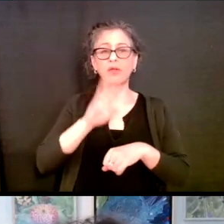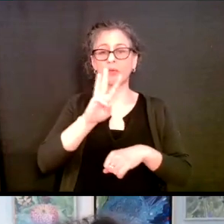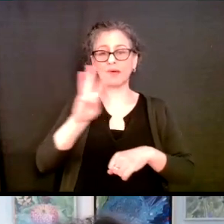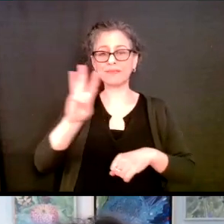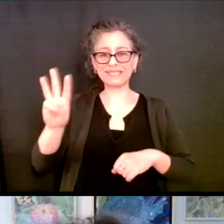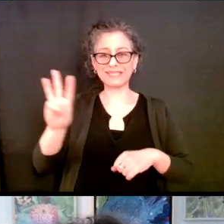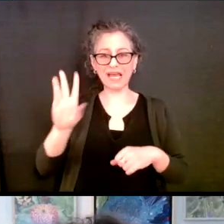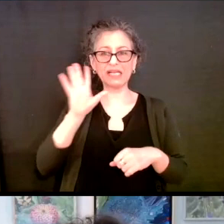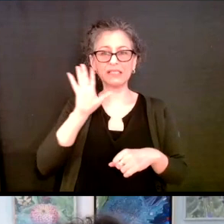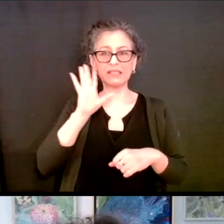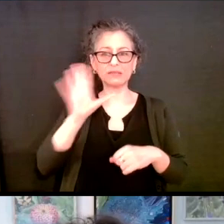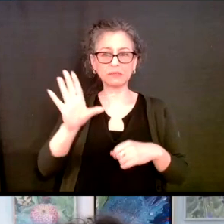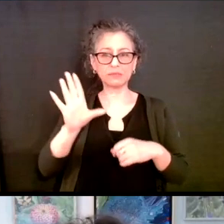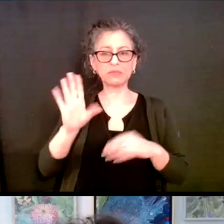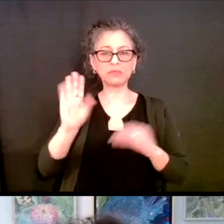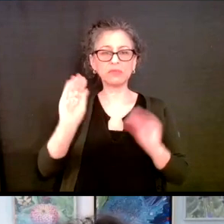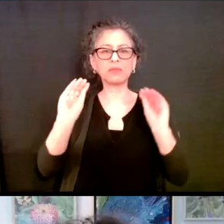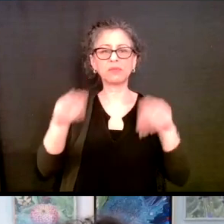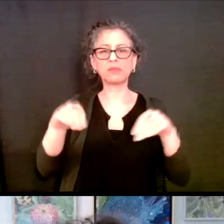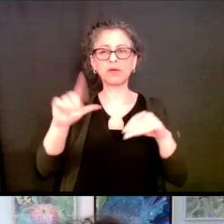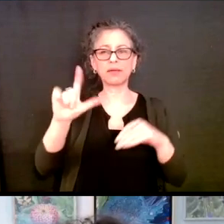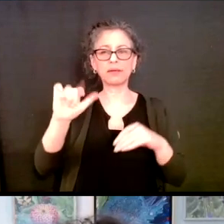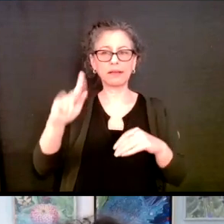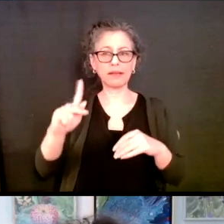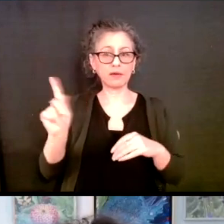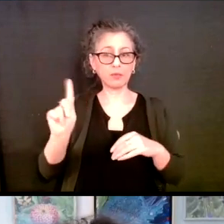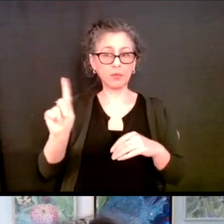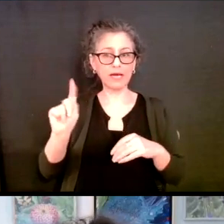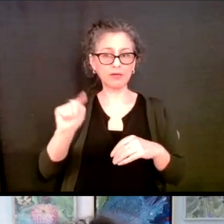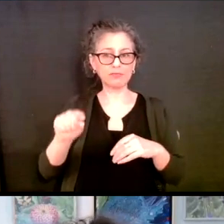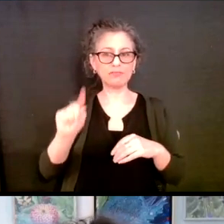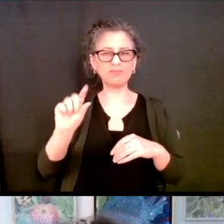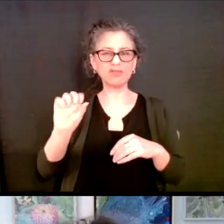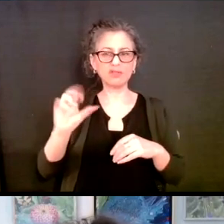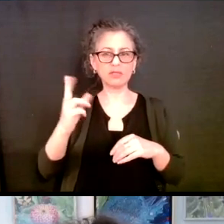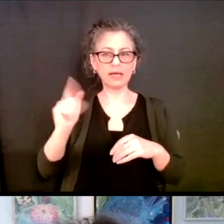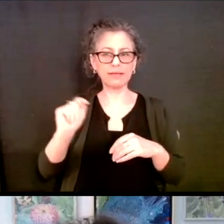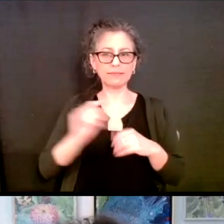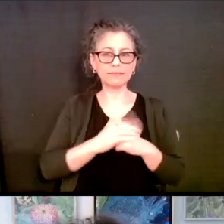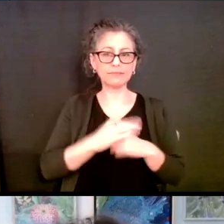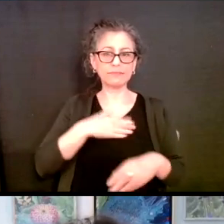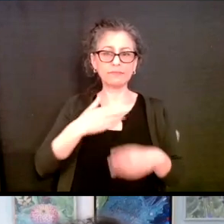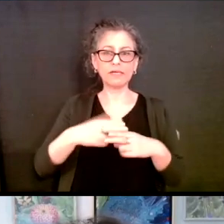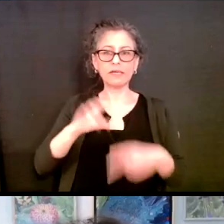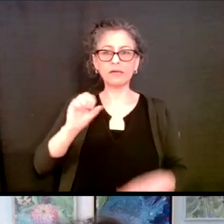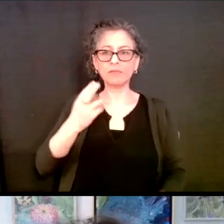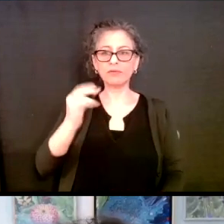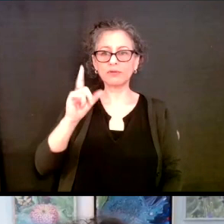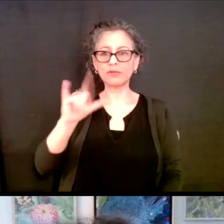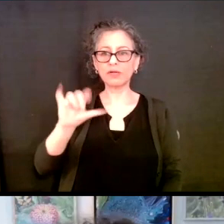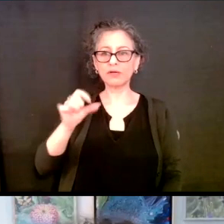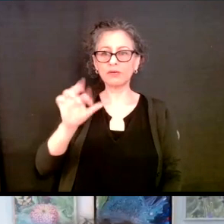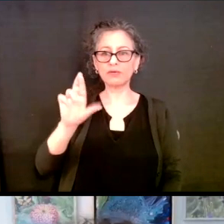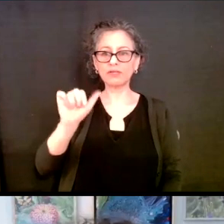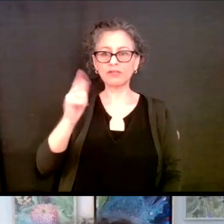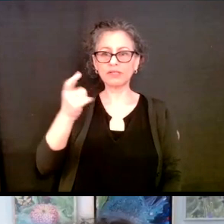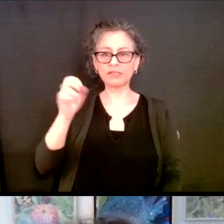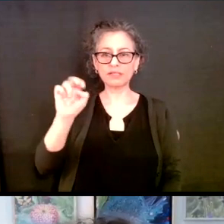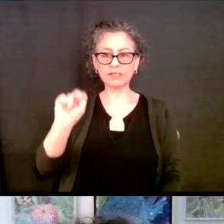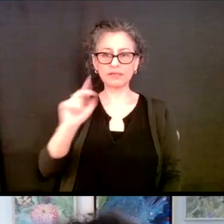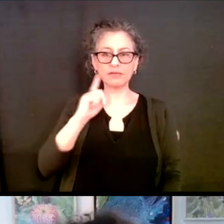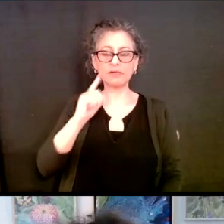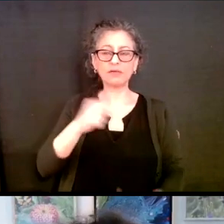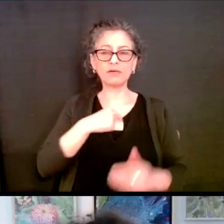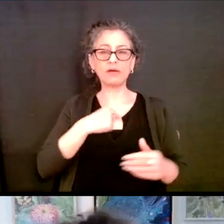which the link will be in the chat. My name is Shelley Christensen. I'm the Senior Director of